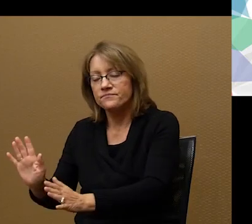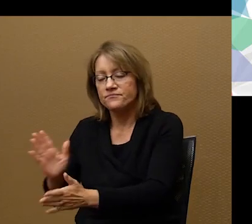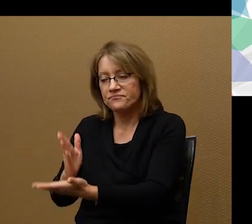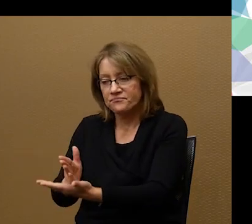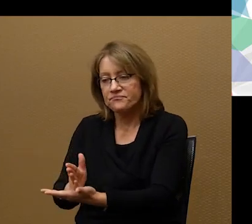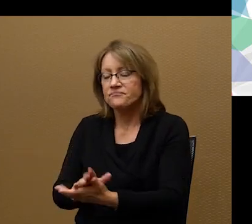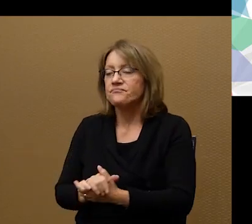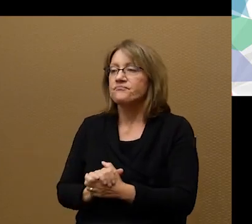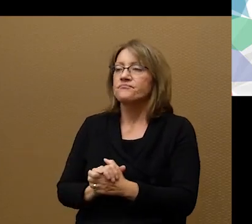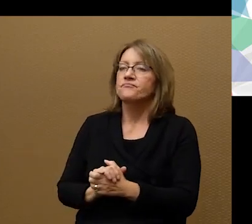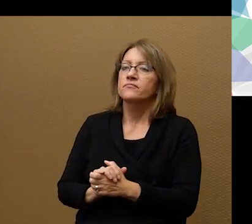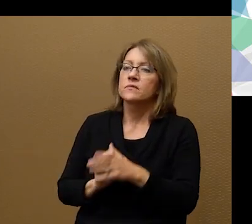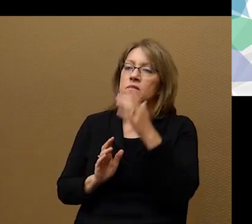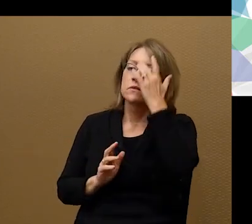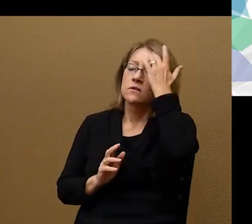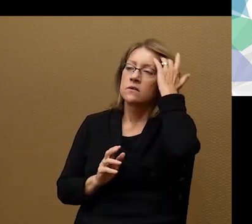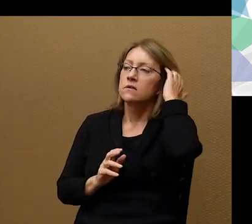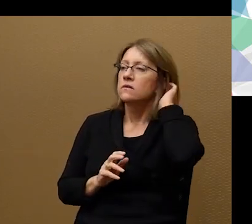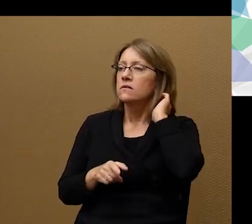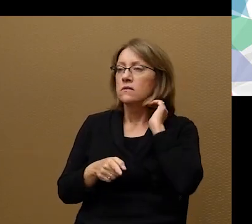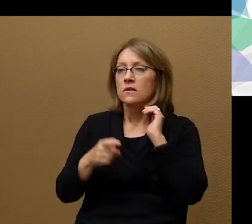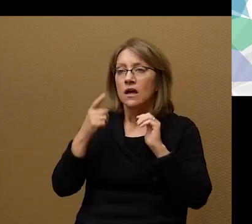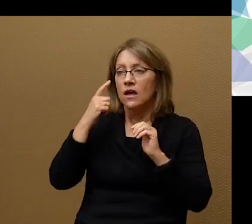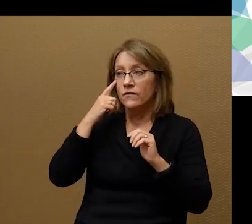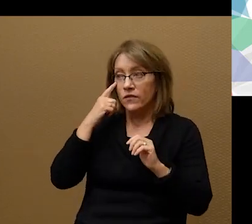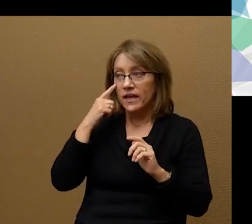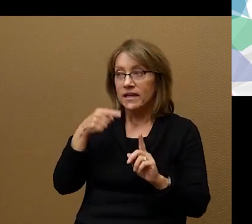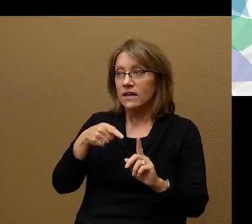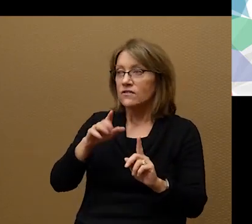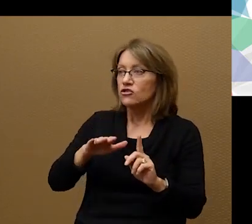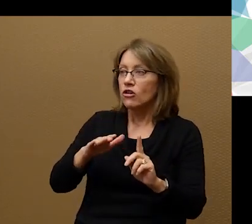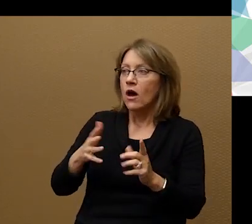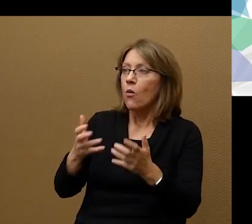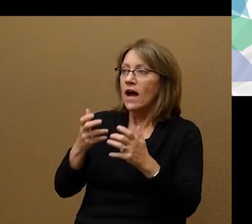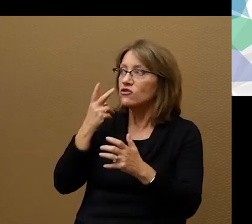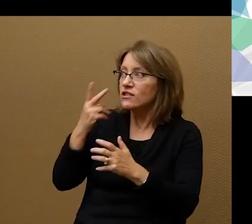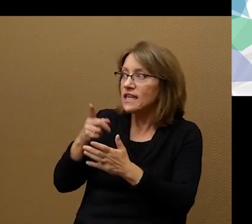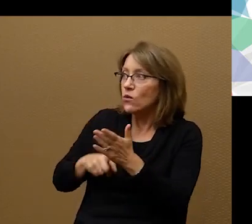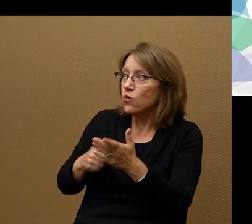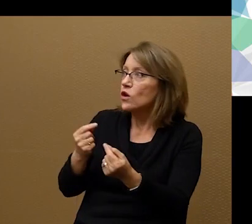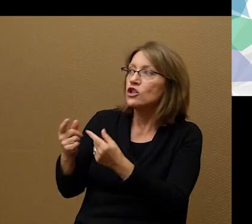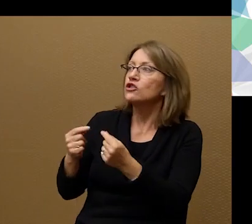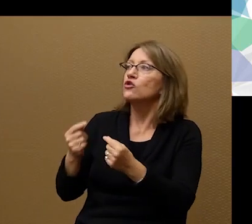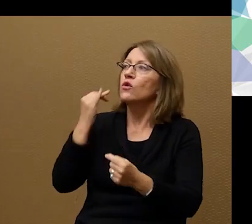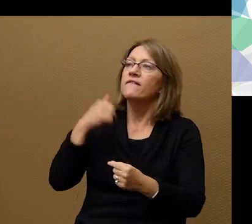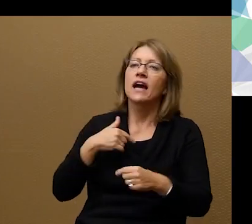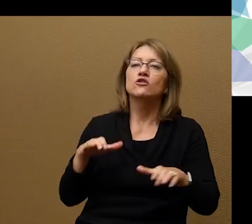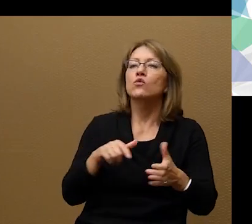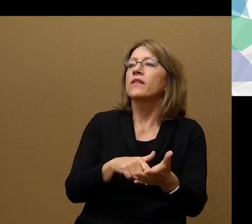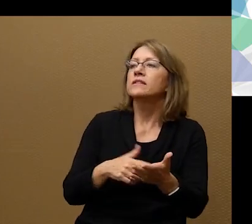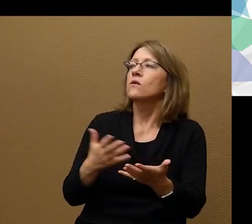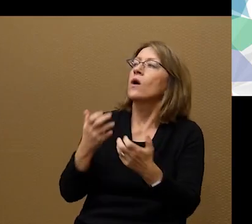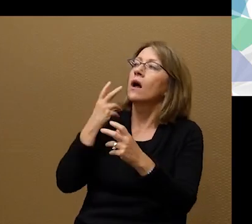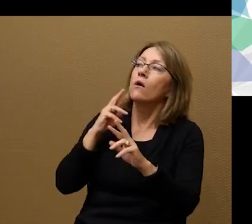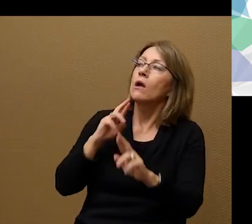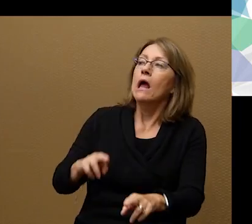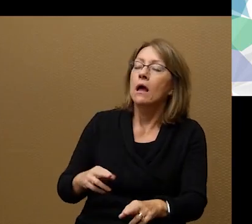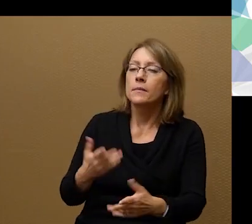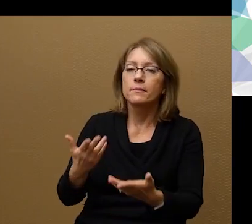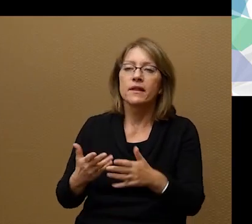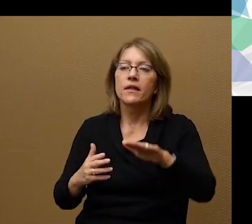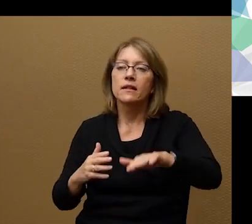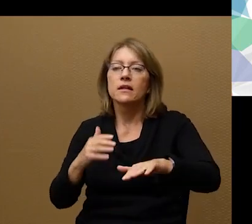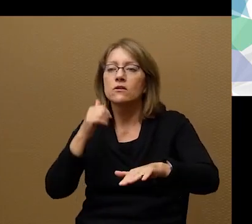You think the child is looking for a reaction from you. That might be the little student in the first grade